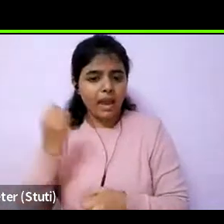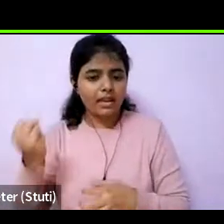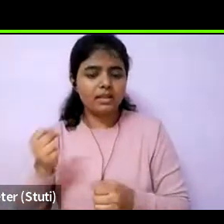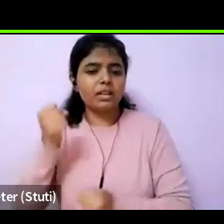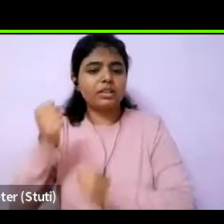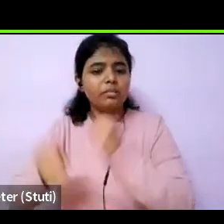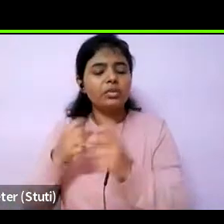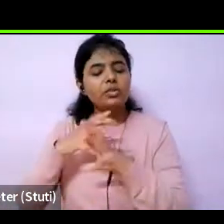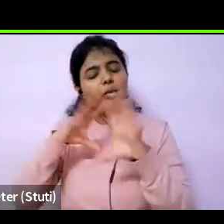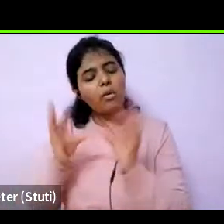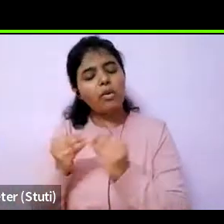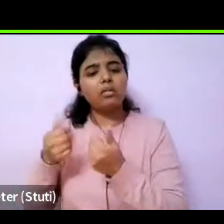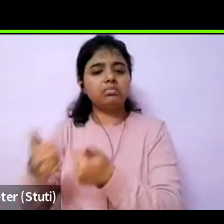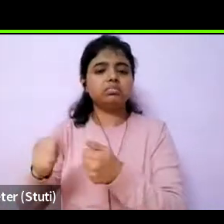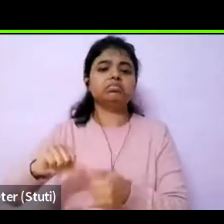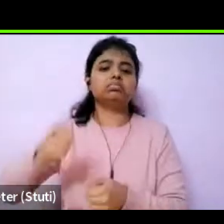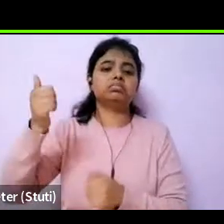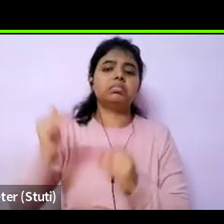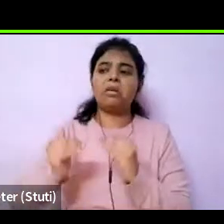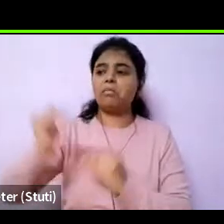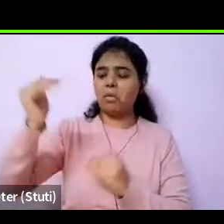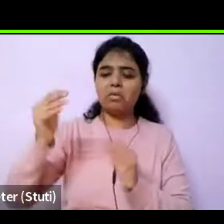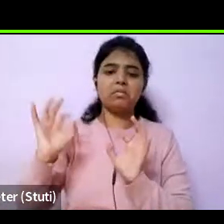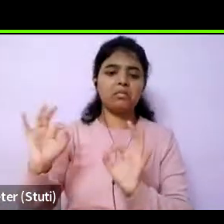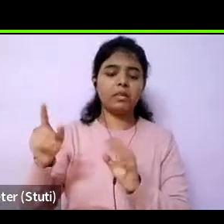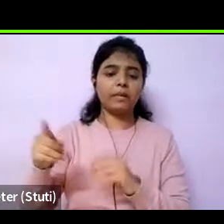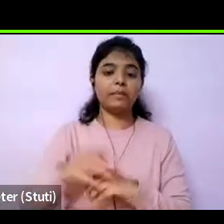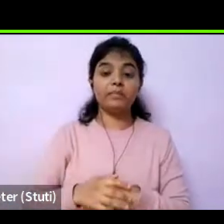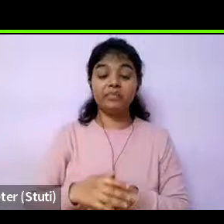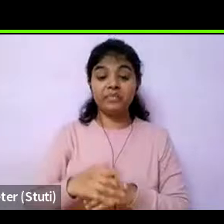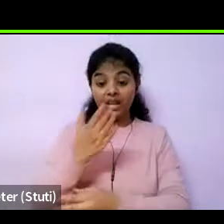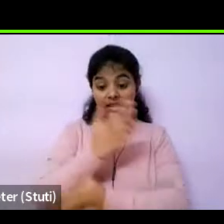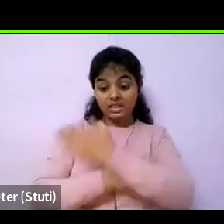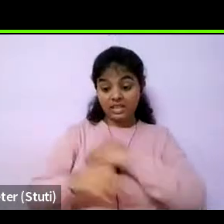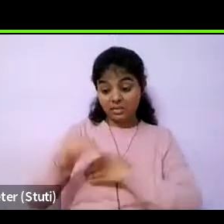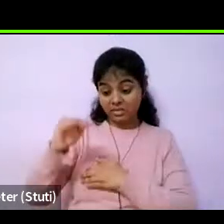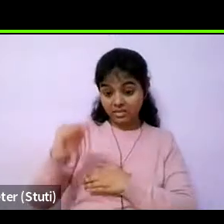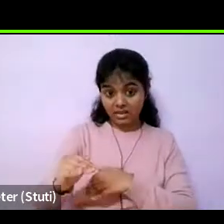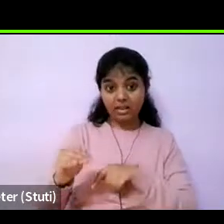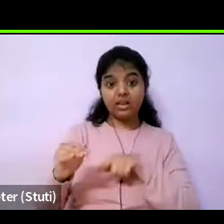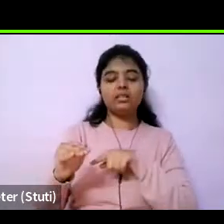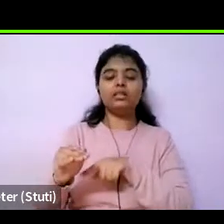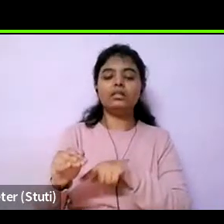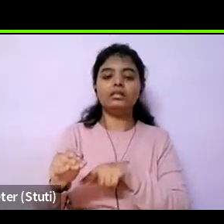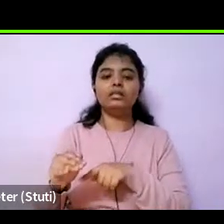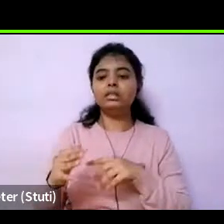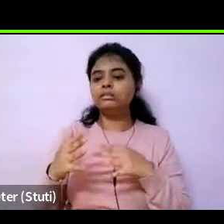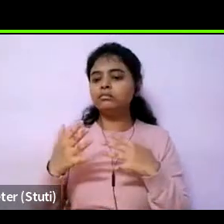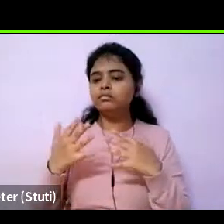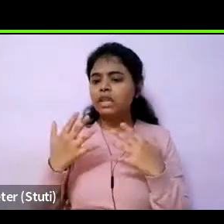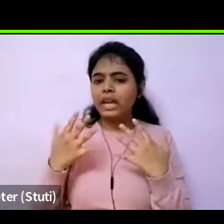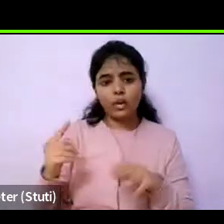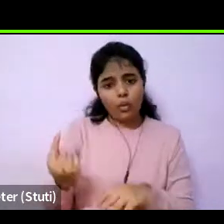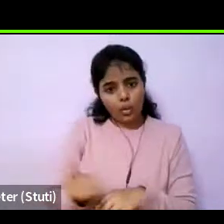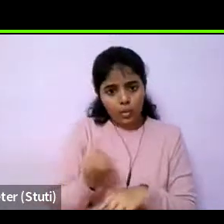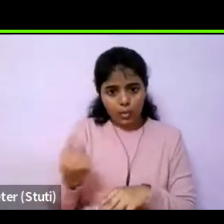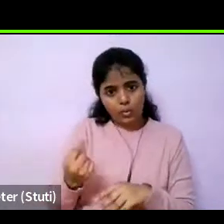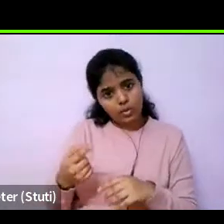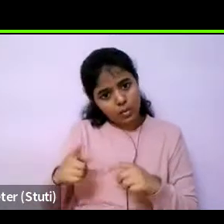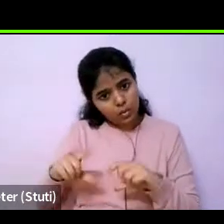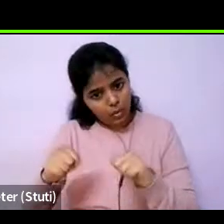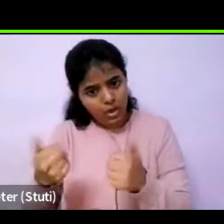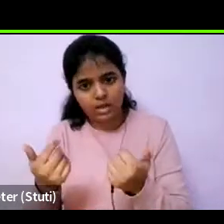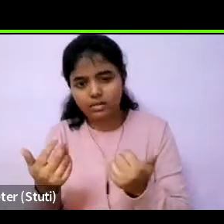so a disabled child will not be able to perform anything alone, okay, but